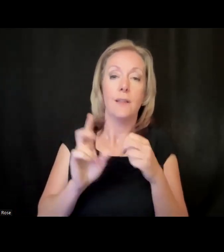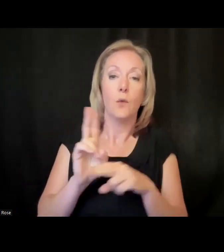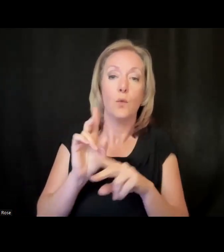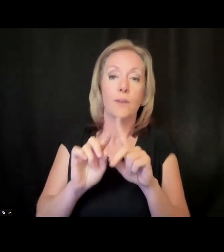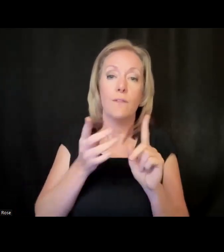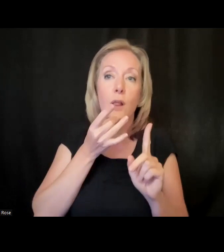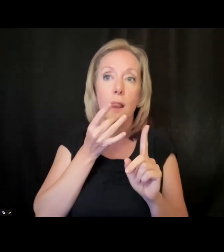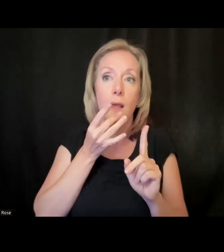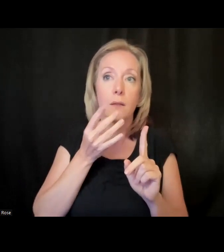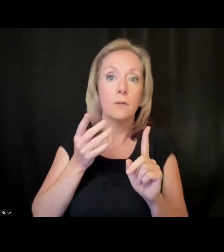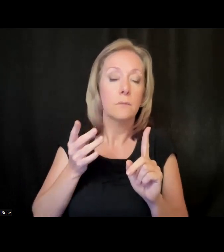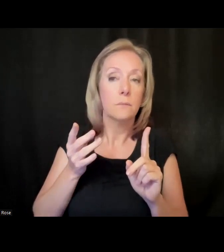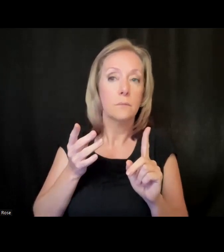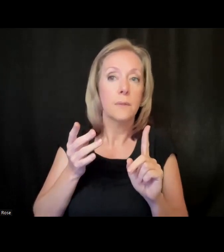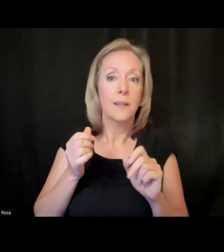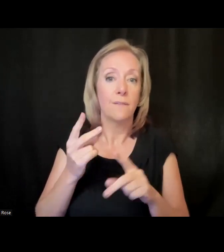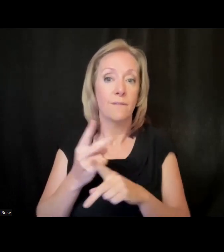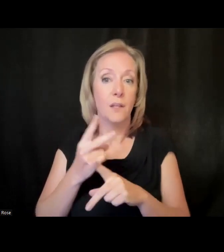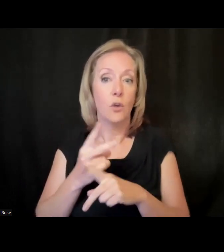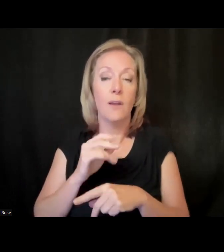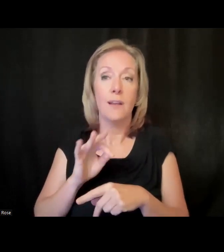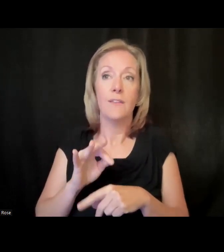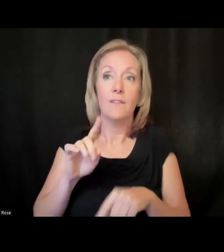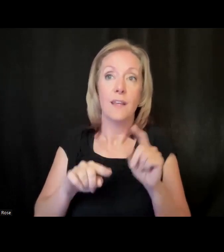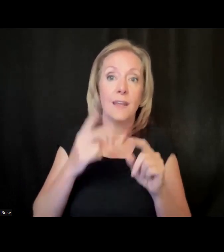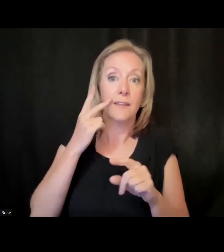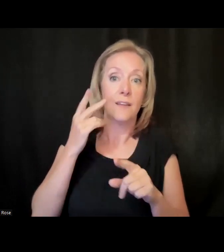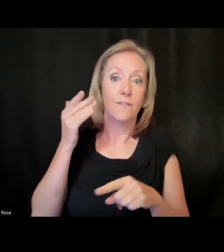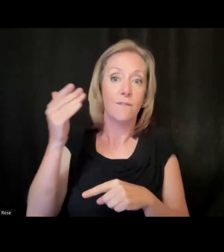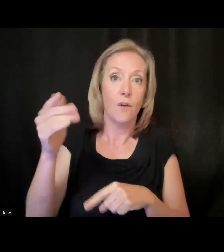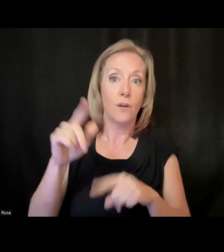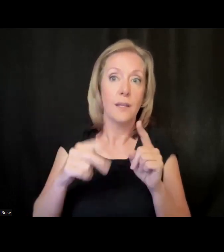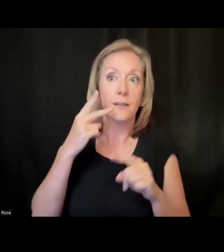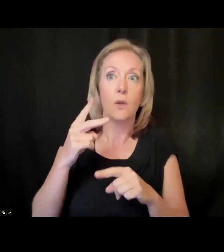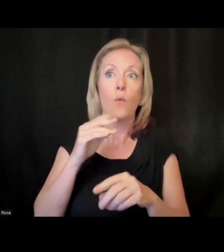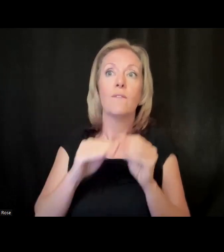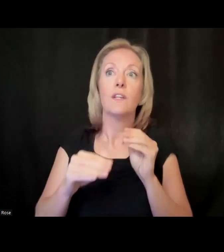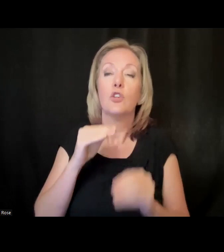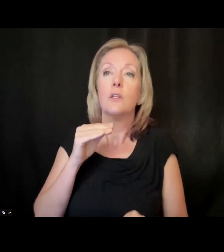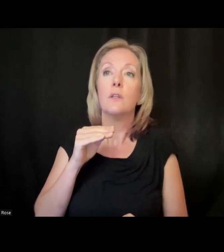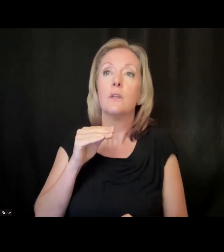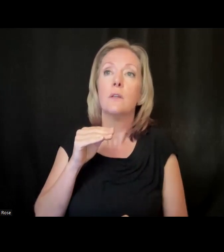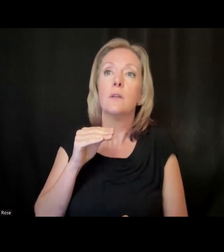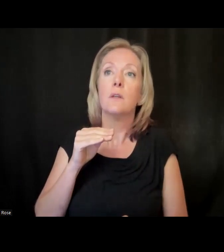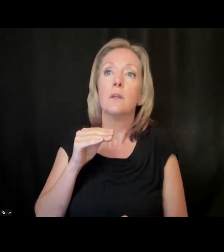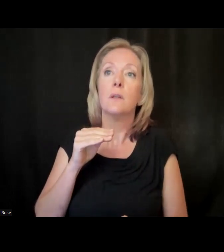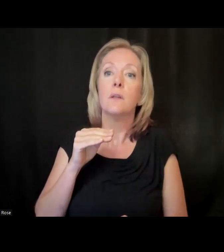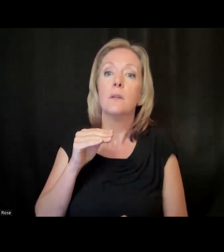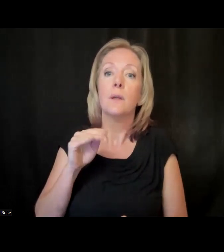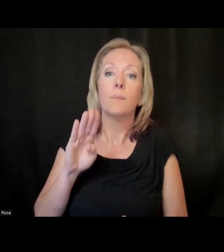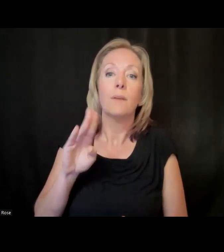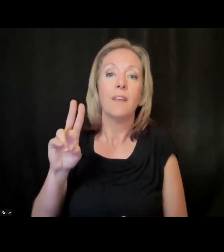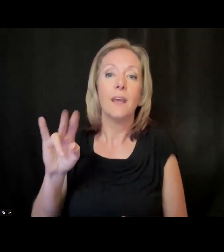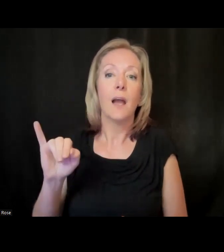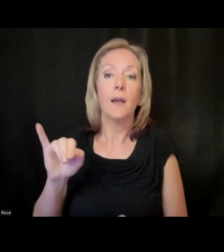can figure out whether or not a child is nearsighted or farsighted. There's a correction. It typed in BVI, but